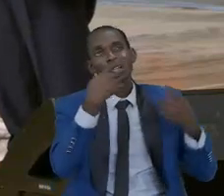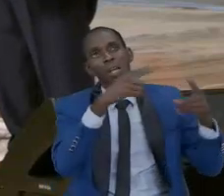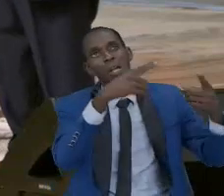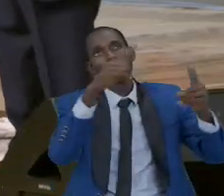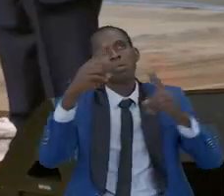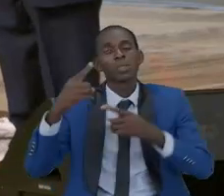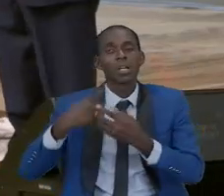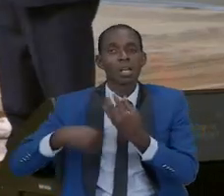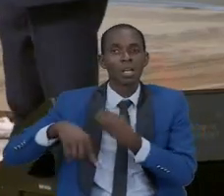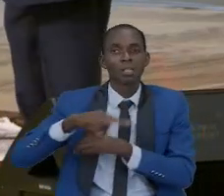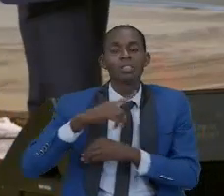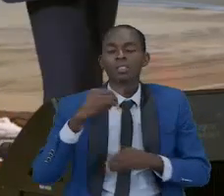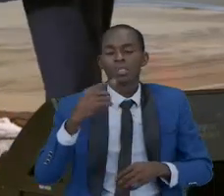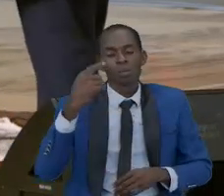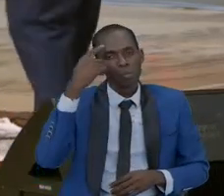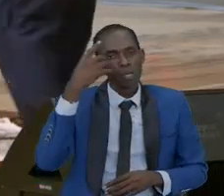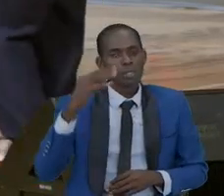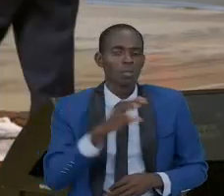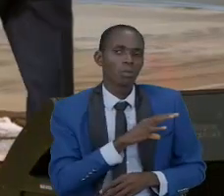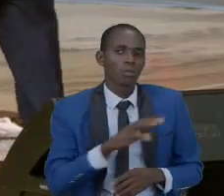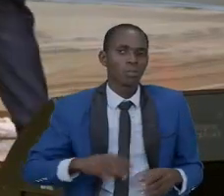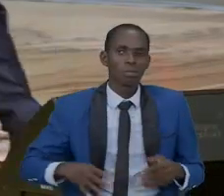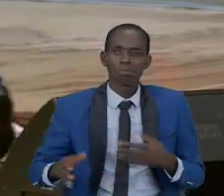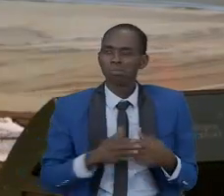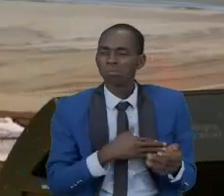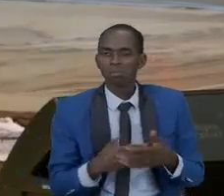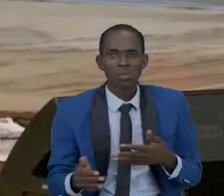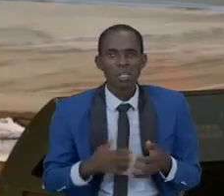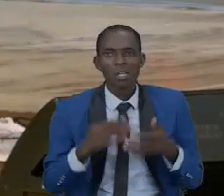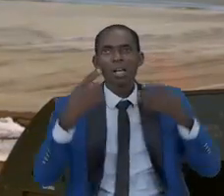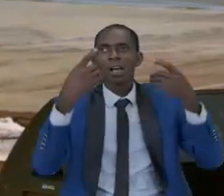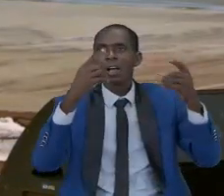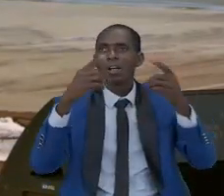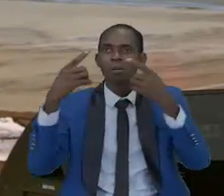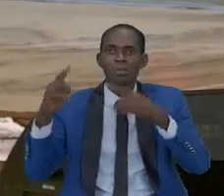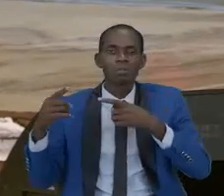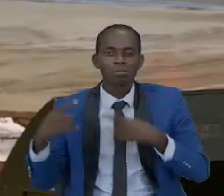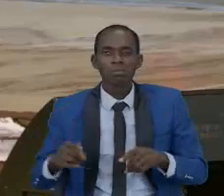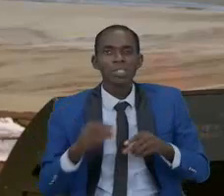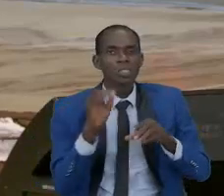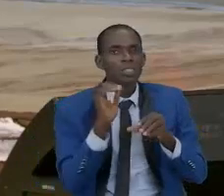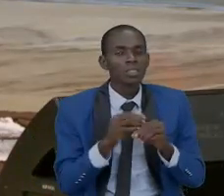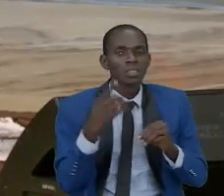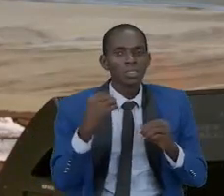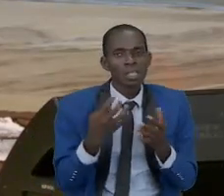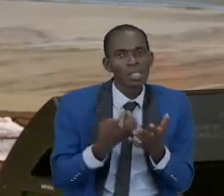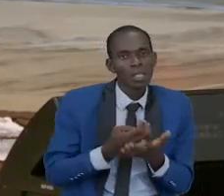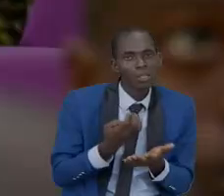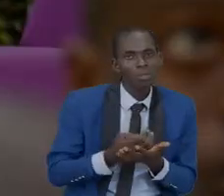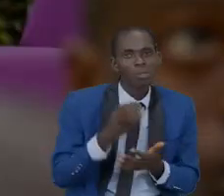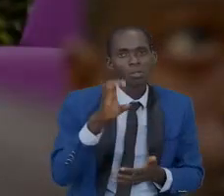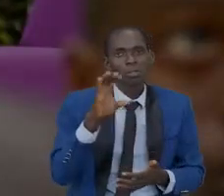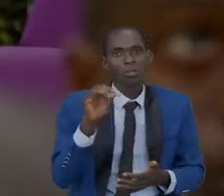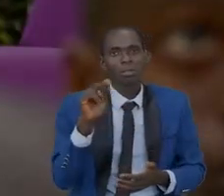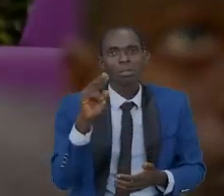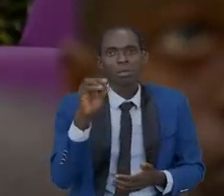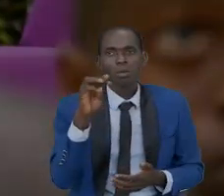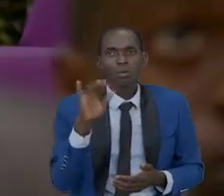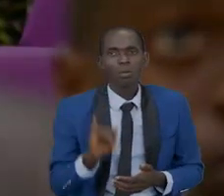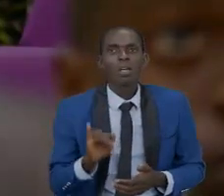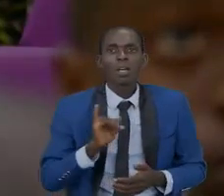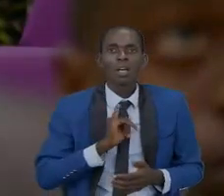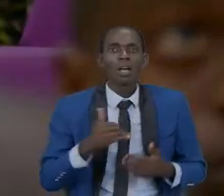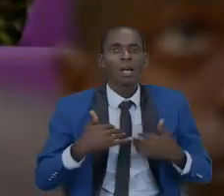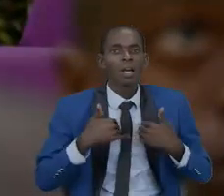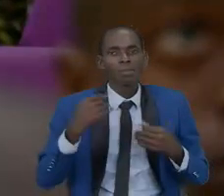the mind of Christ whatever may be happening in economy ecology I have